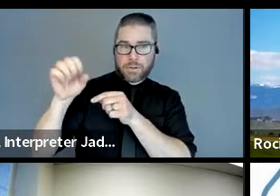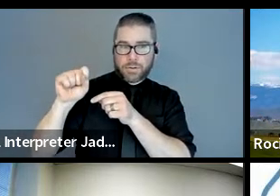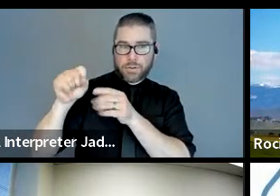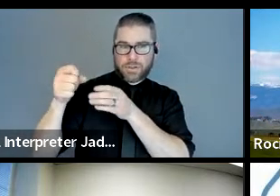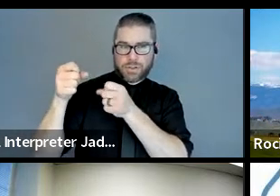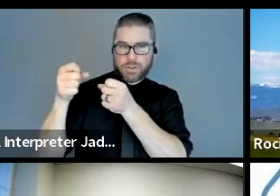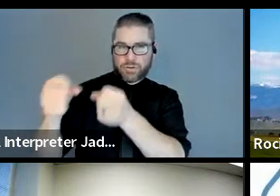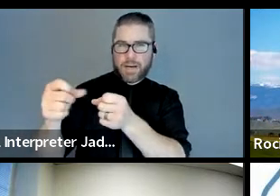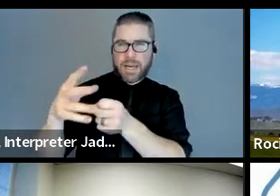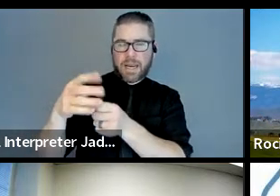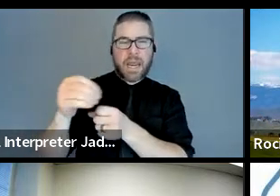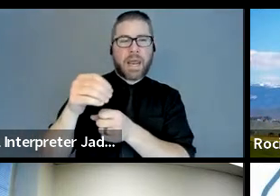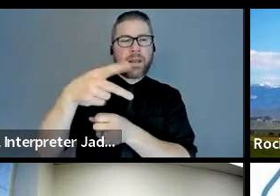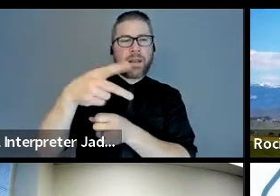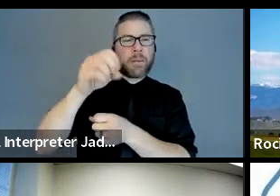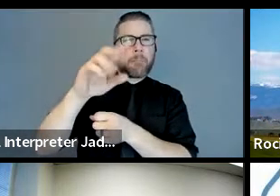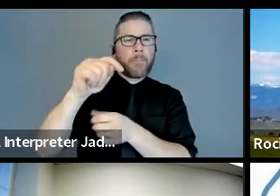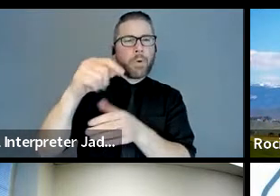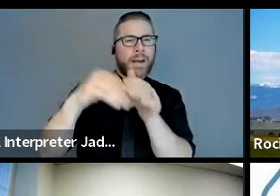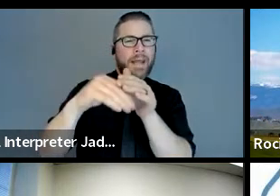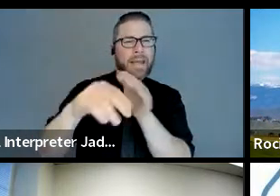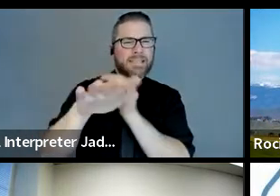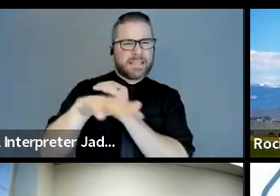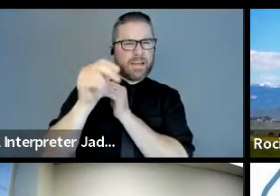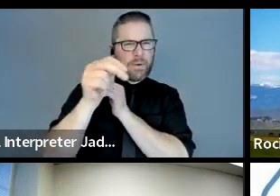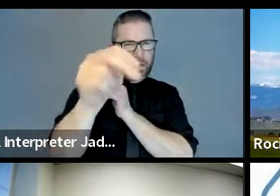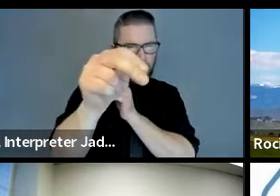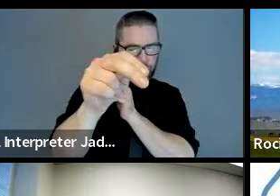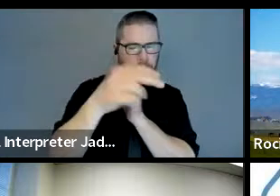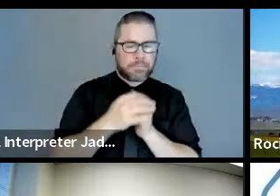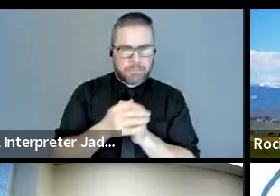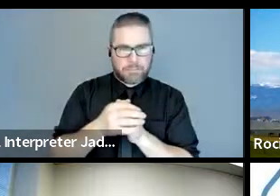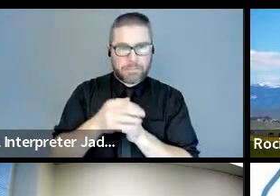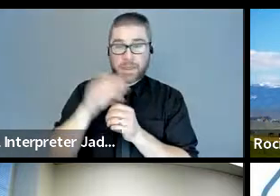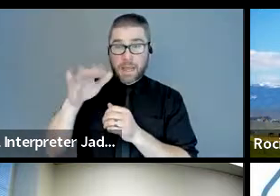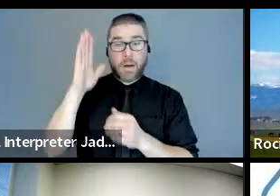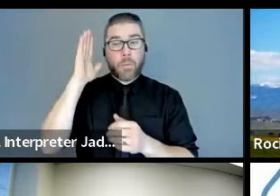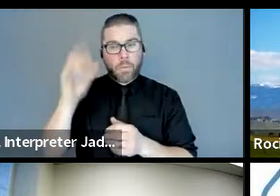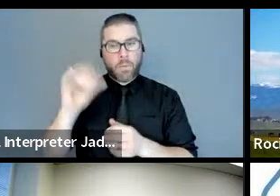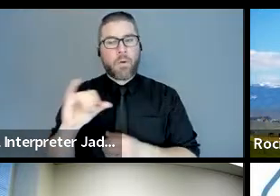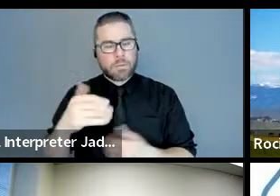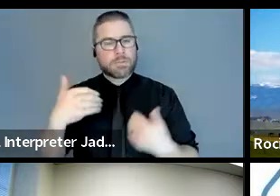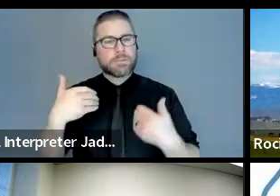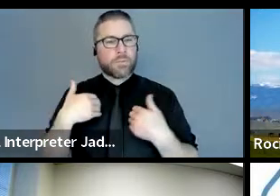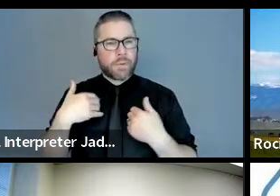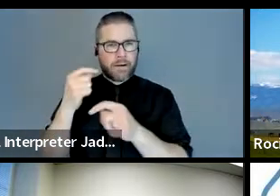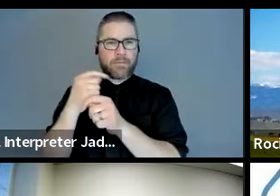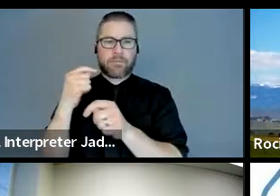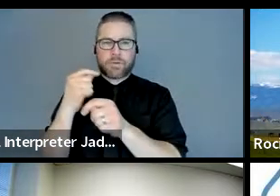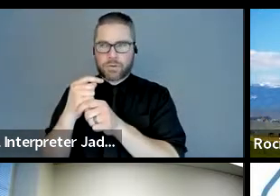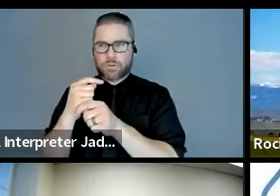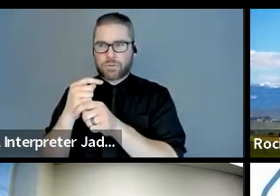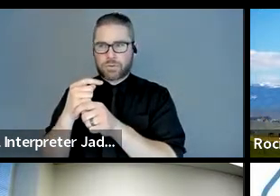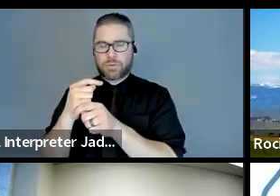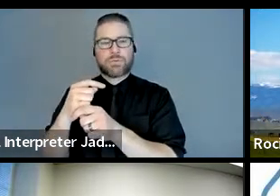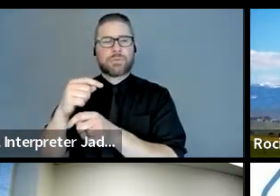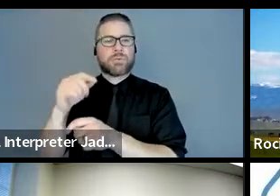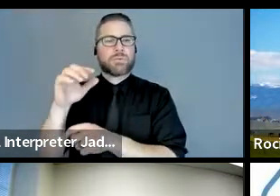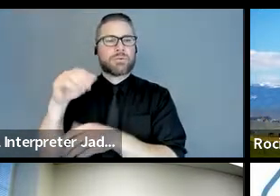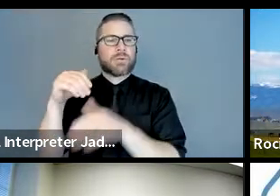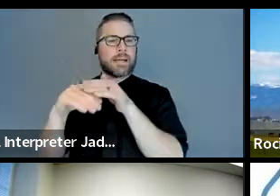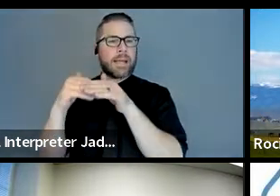that section will have a dedicated truck access route that would kind of swing west of the existing Ventura